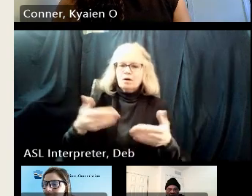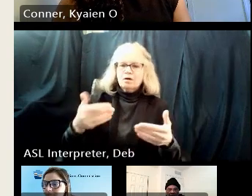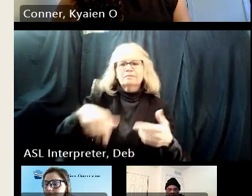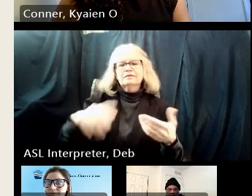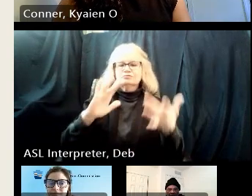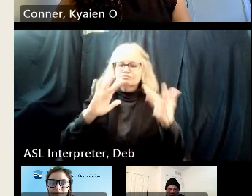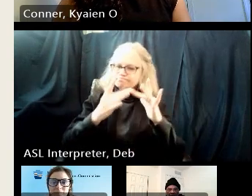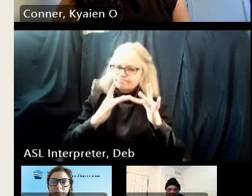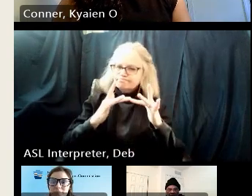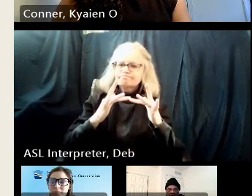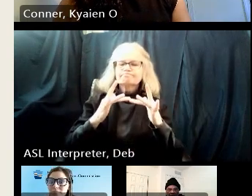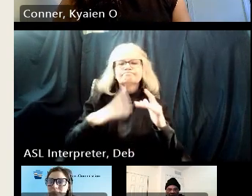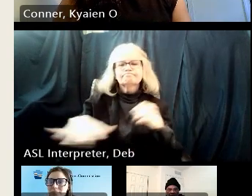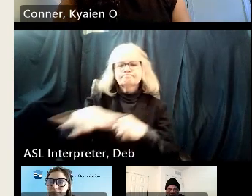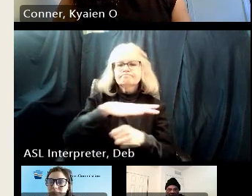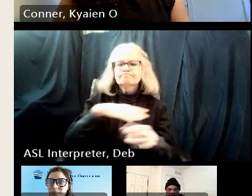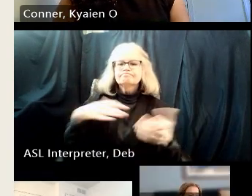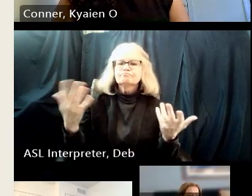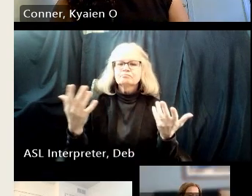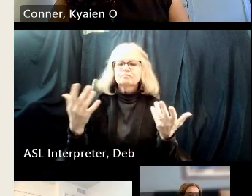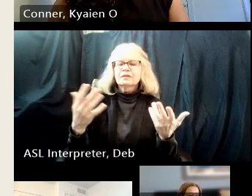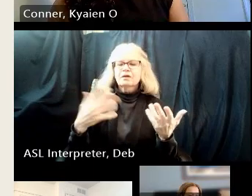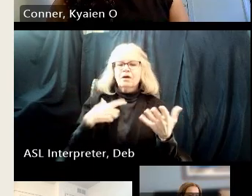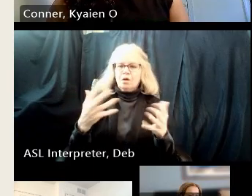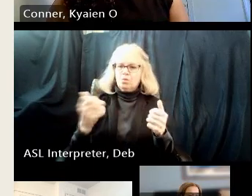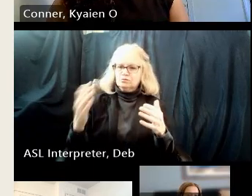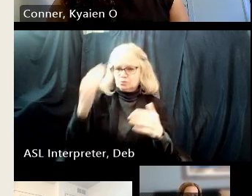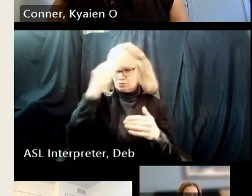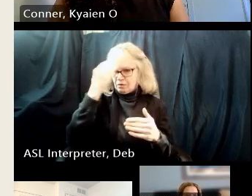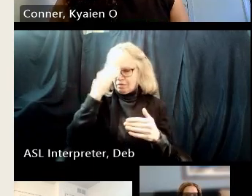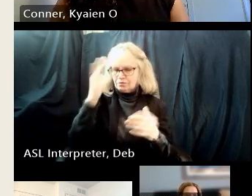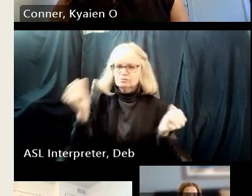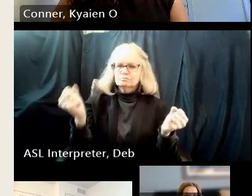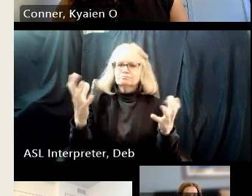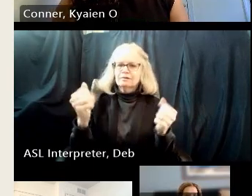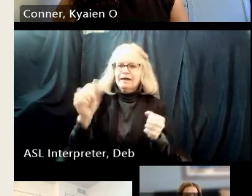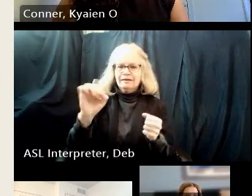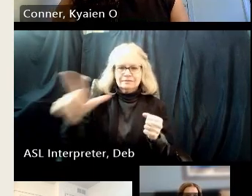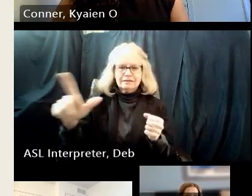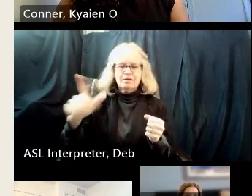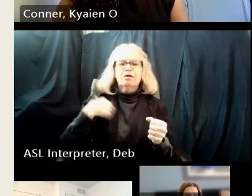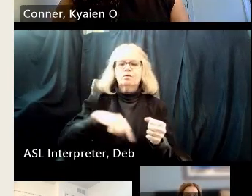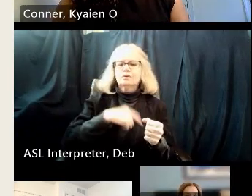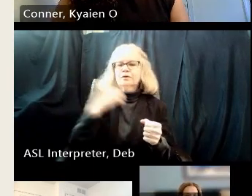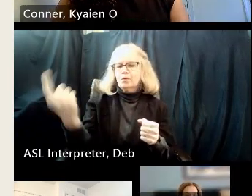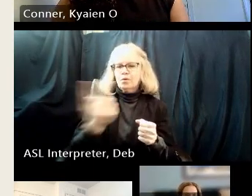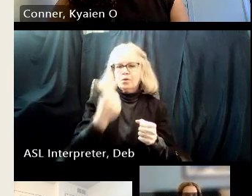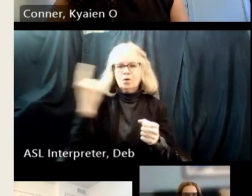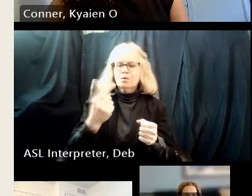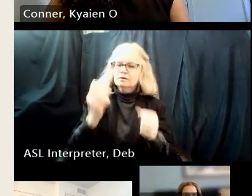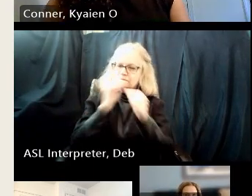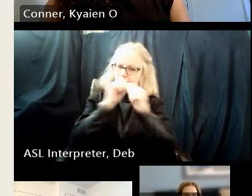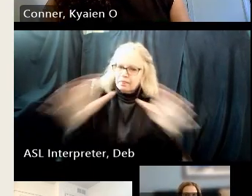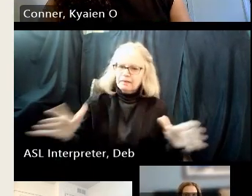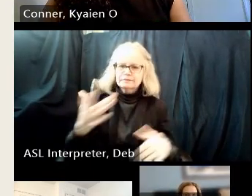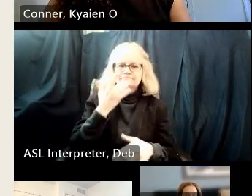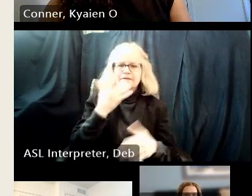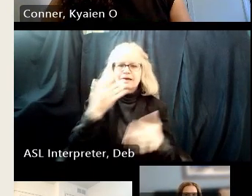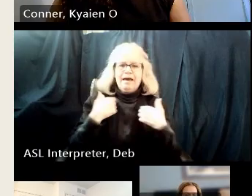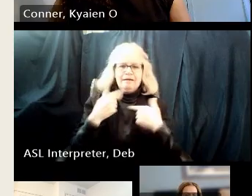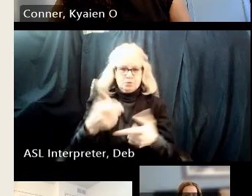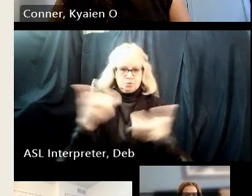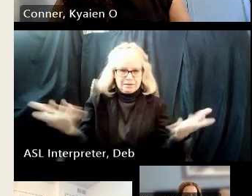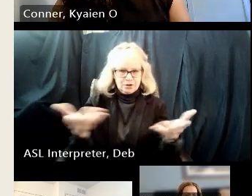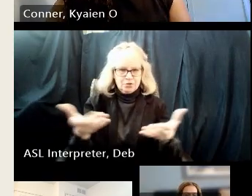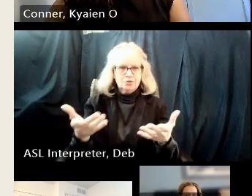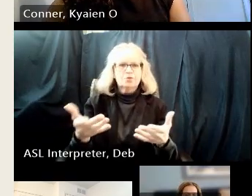space. I want to first and foremost acknowledge ASL. We are always blessed and fortunate to have you here.